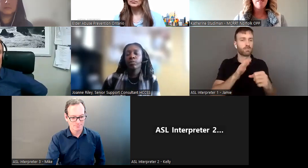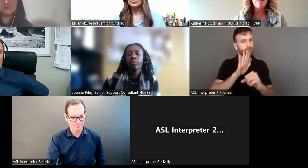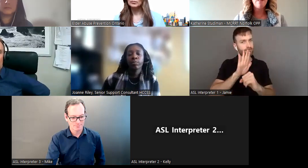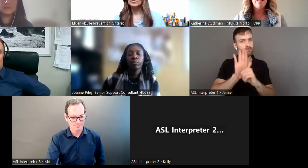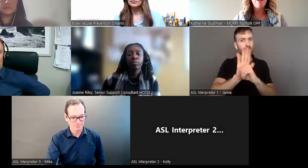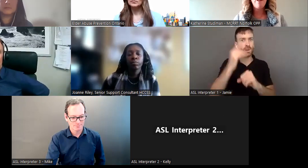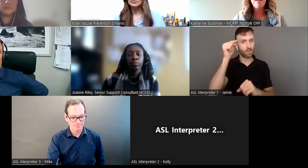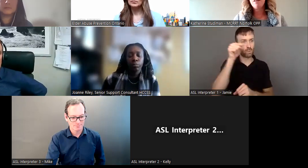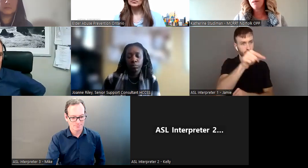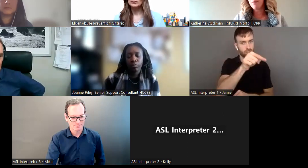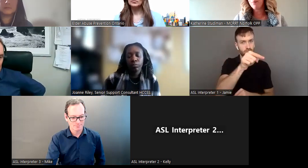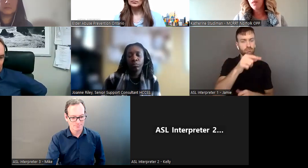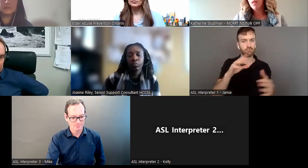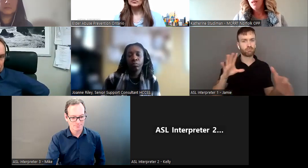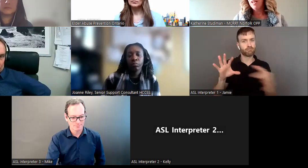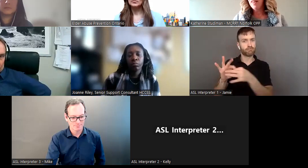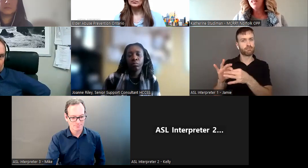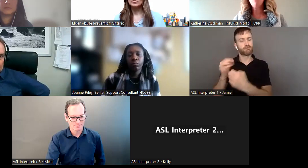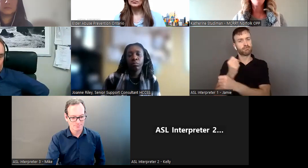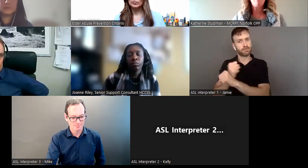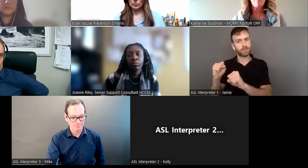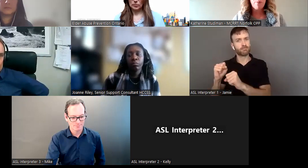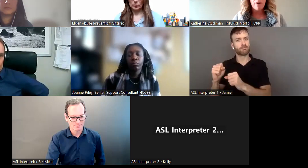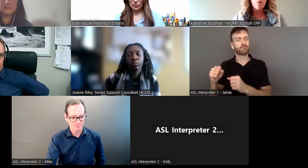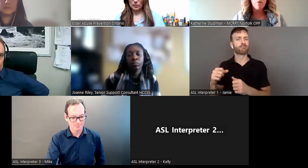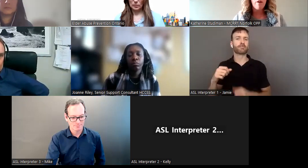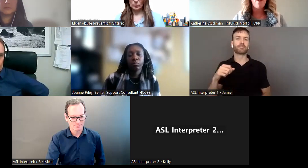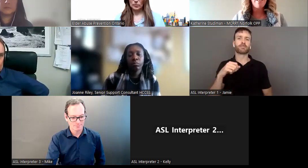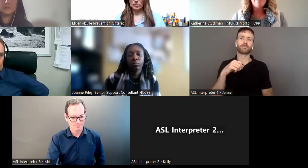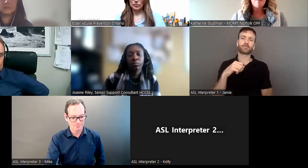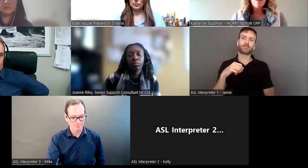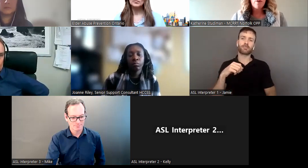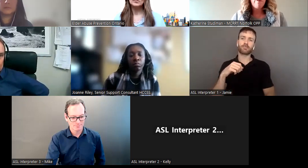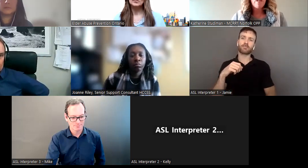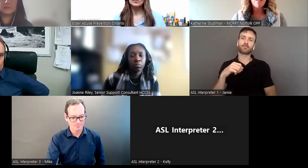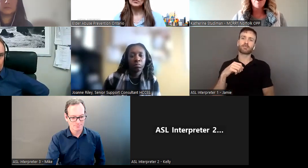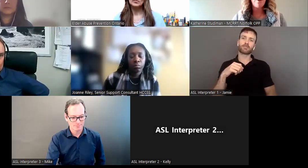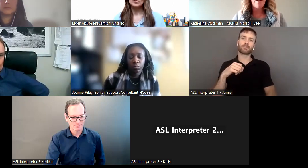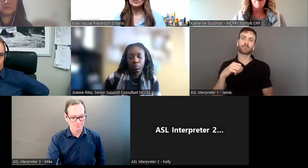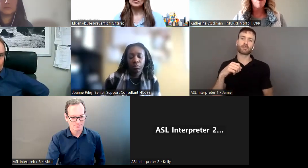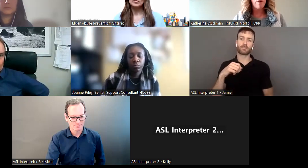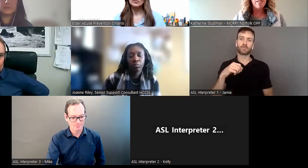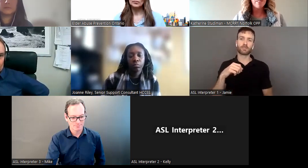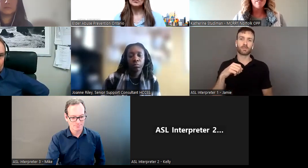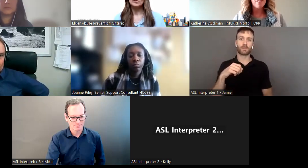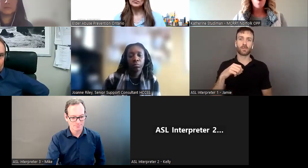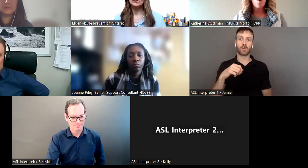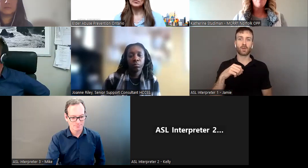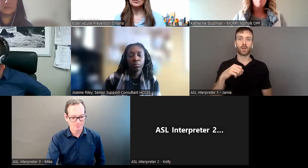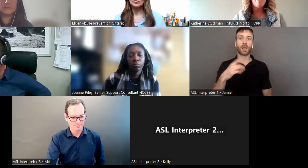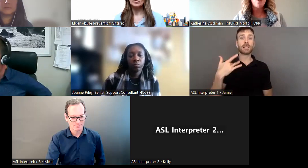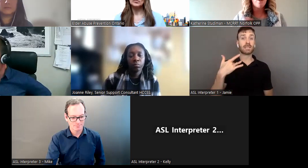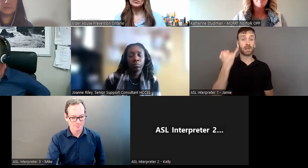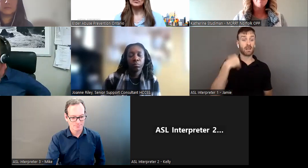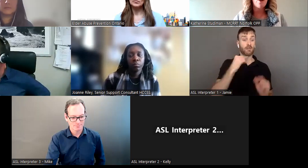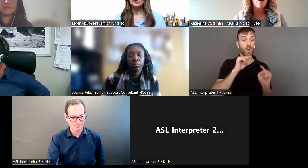them and do that. And then usually when we're responding to a call, there is some sort of concern or imminent risk.